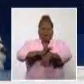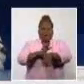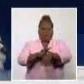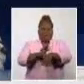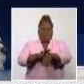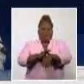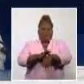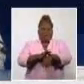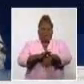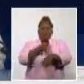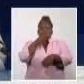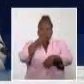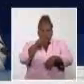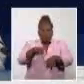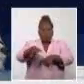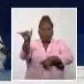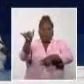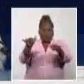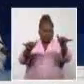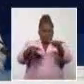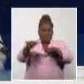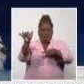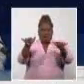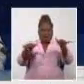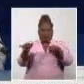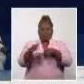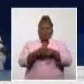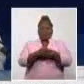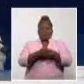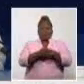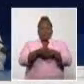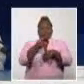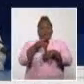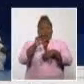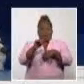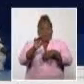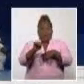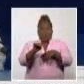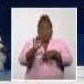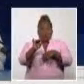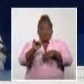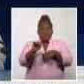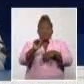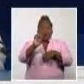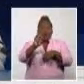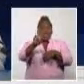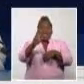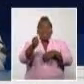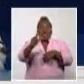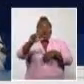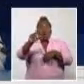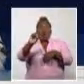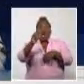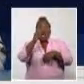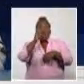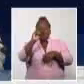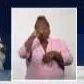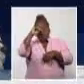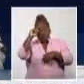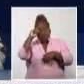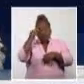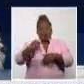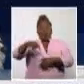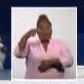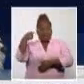So they were able to travel with a group of measures. That is what we mean by evacuated. Yesterday,